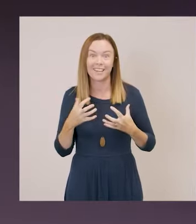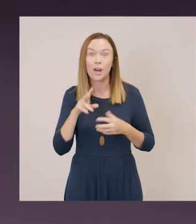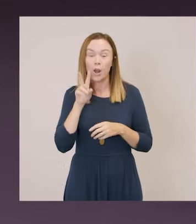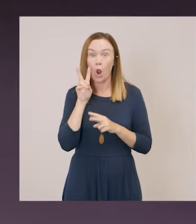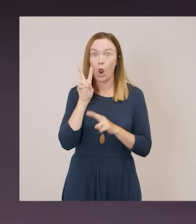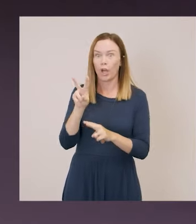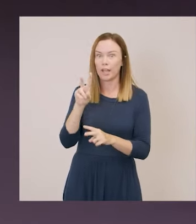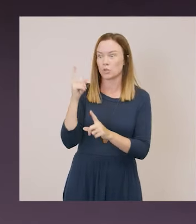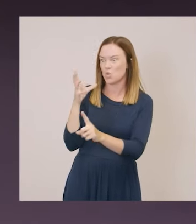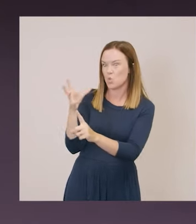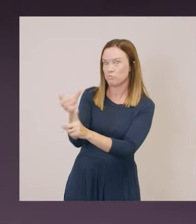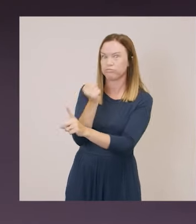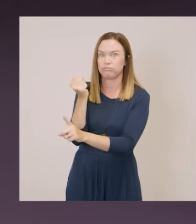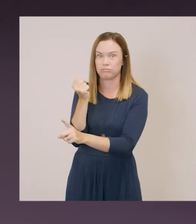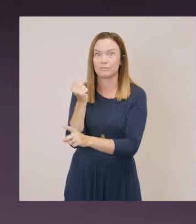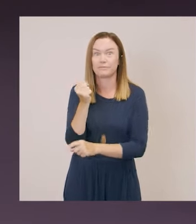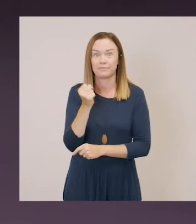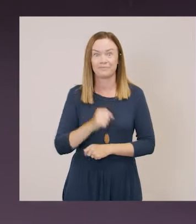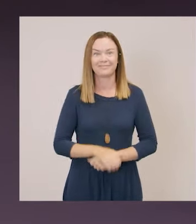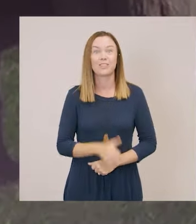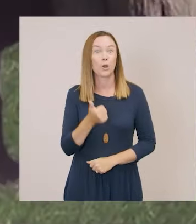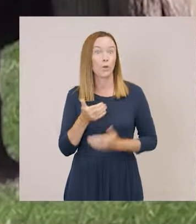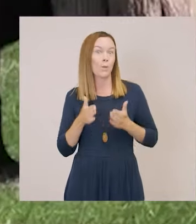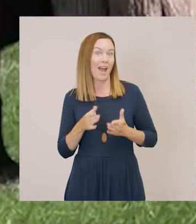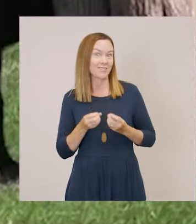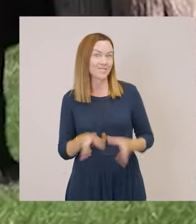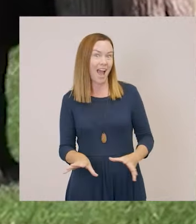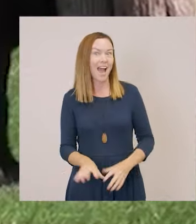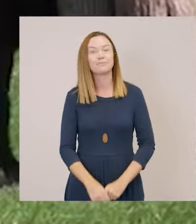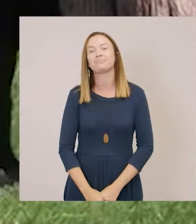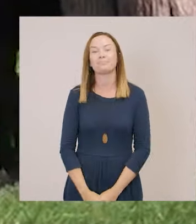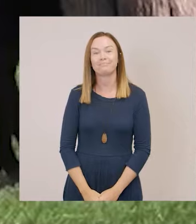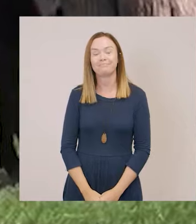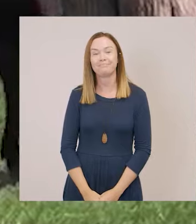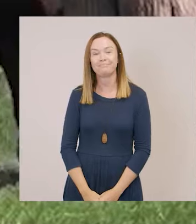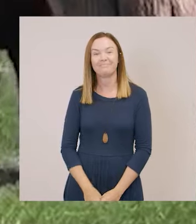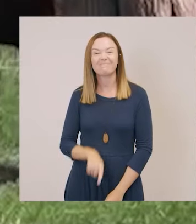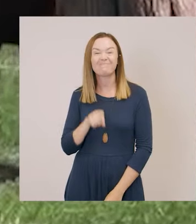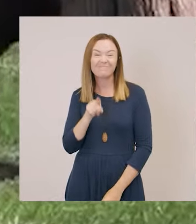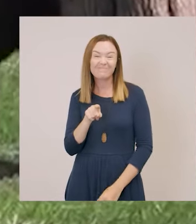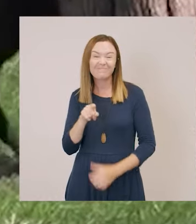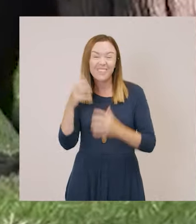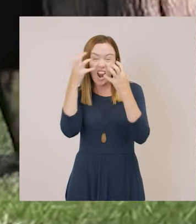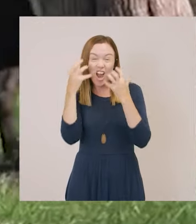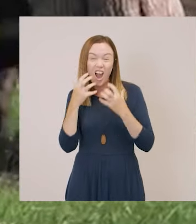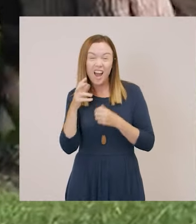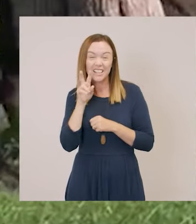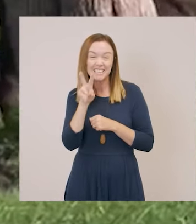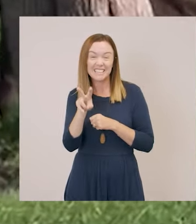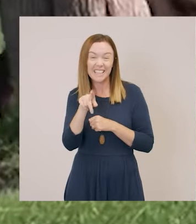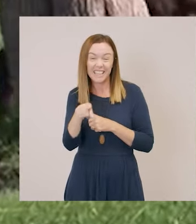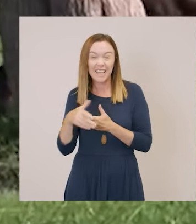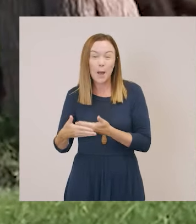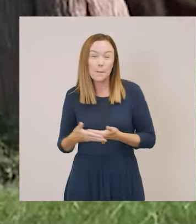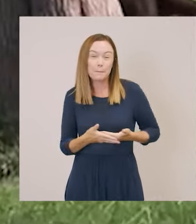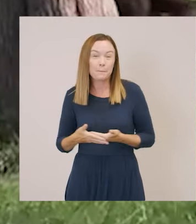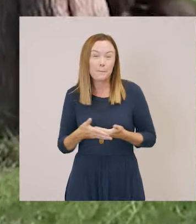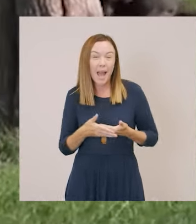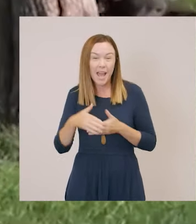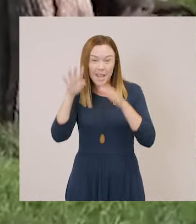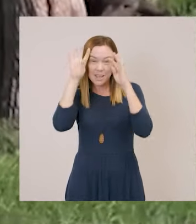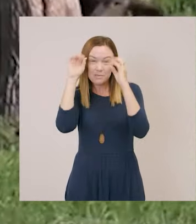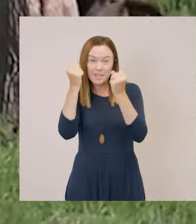out. Nice way to start for everyone. There he is. There's the lion. And look at the little calf. It's all vulnerable.